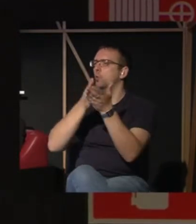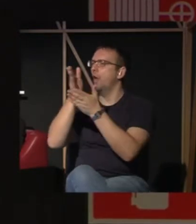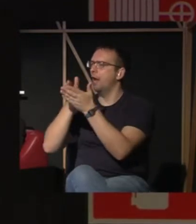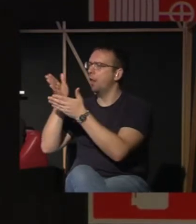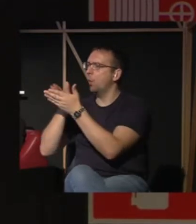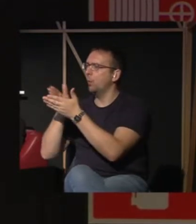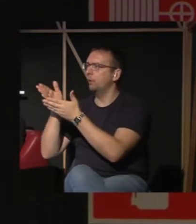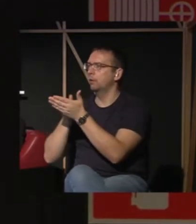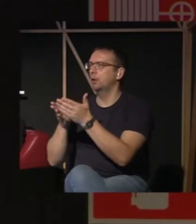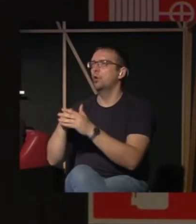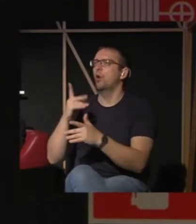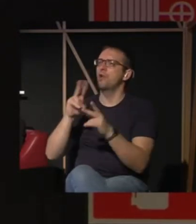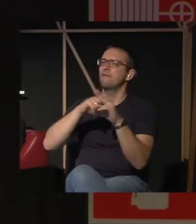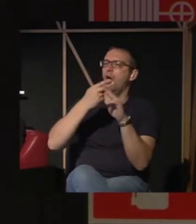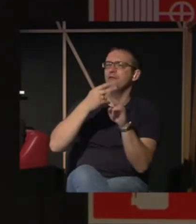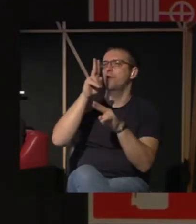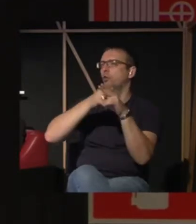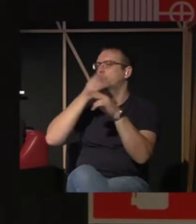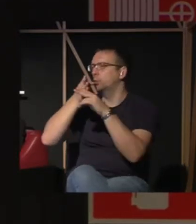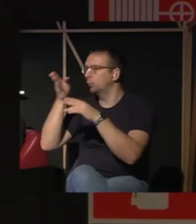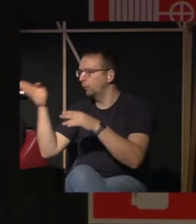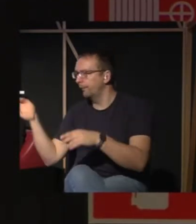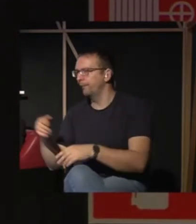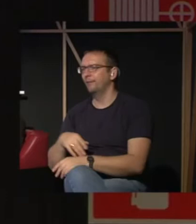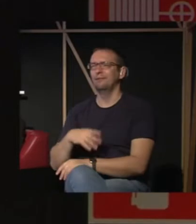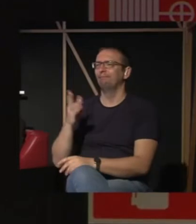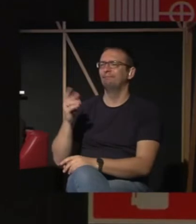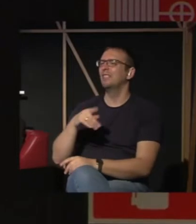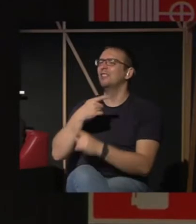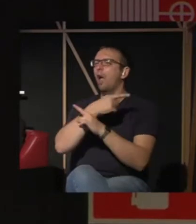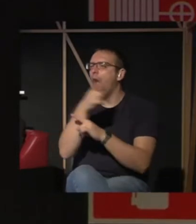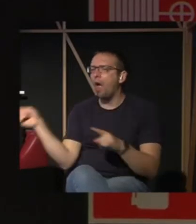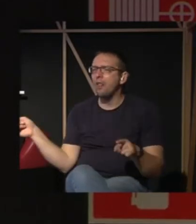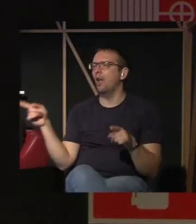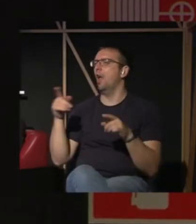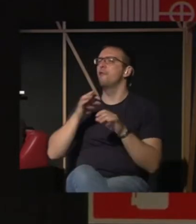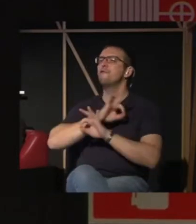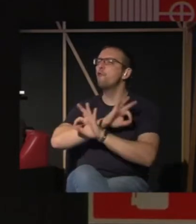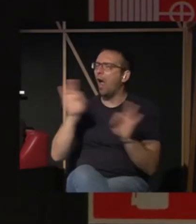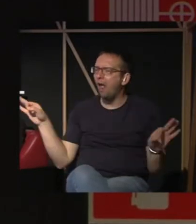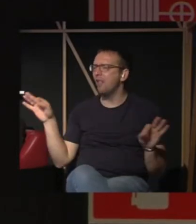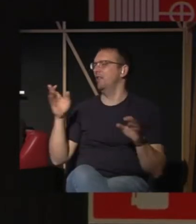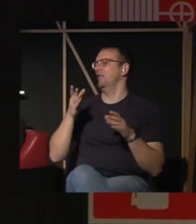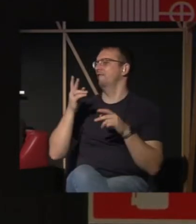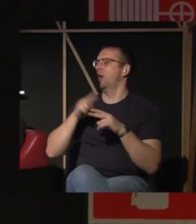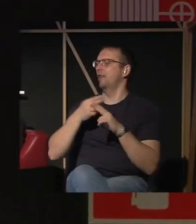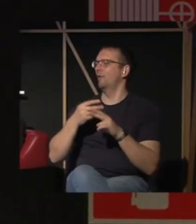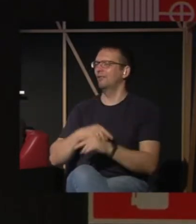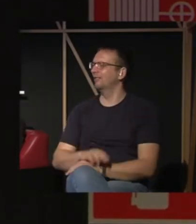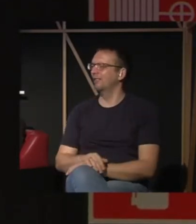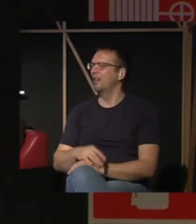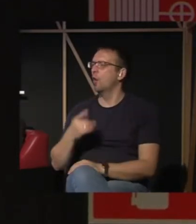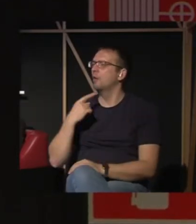everybody within your organization. And then I like to practice a little bit of my Russian, which I haven't for a while.